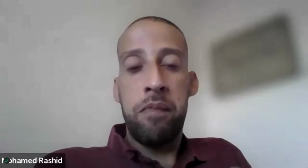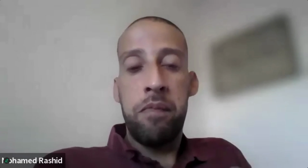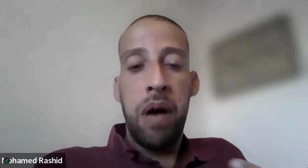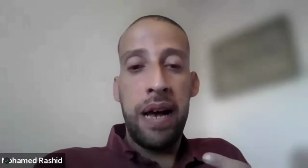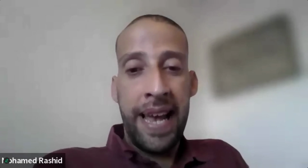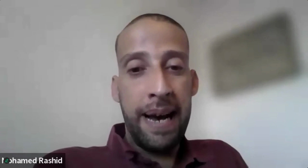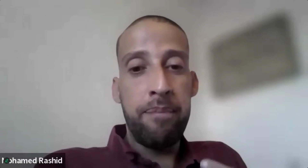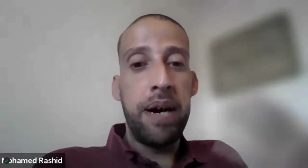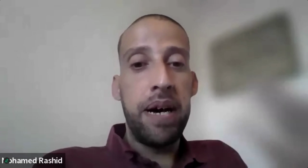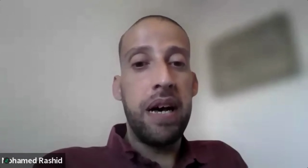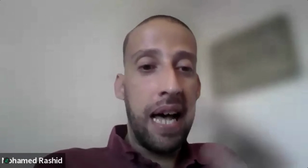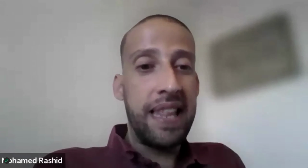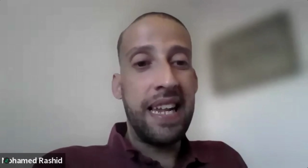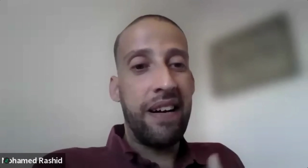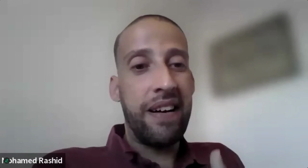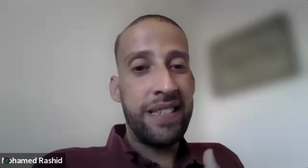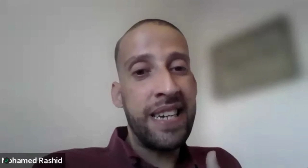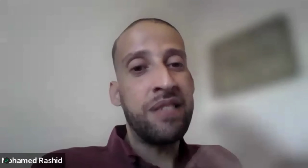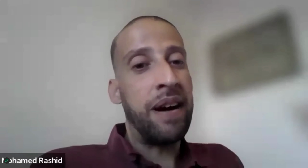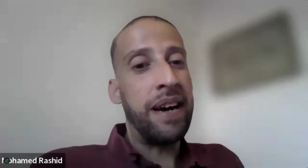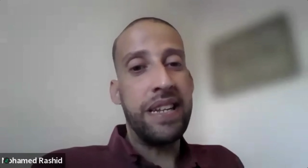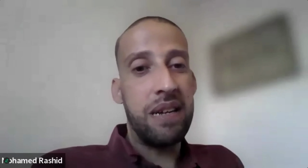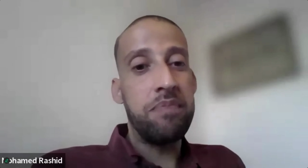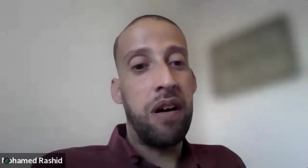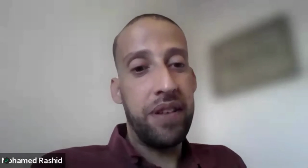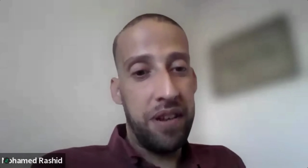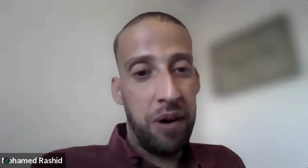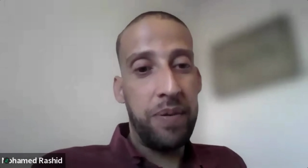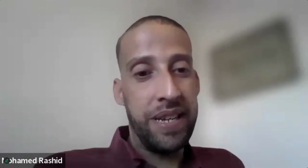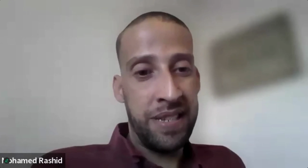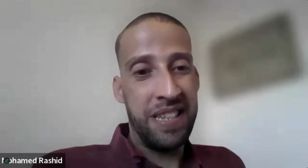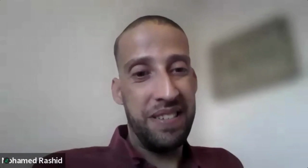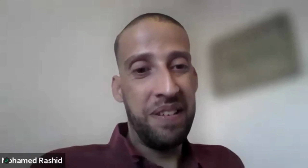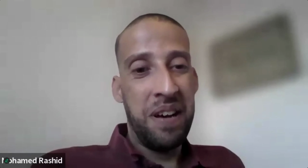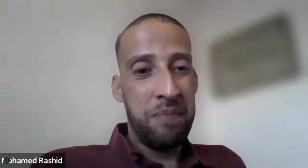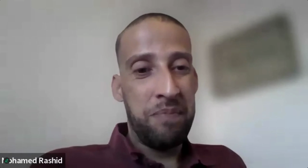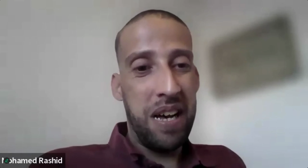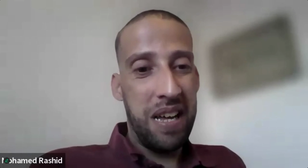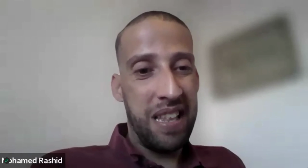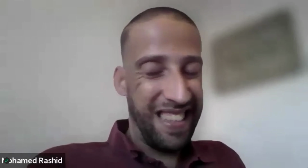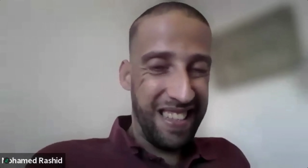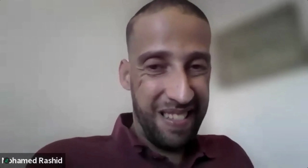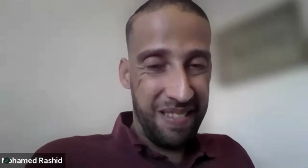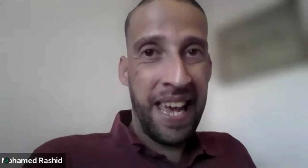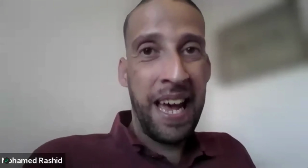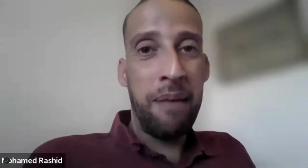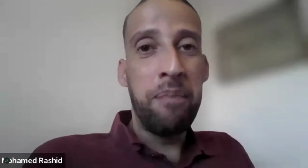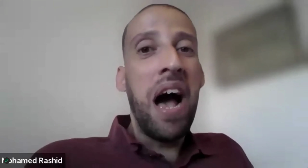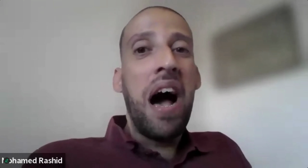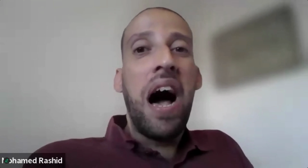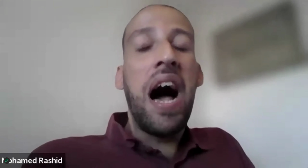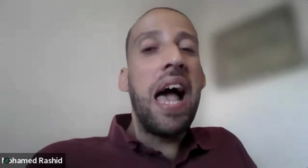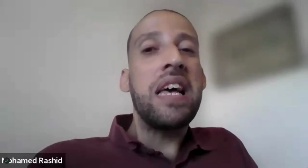uh, camp, but then I got sick, so I ended up not even going to the uh,